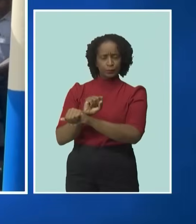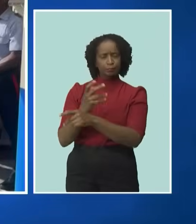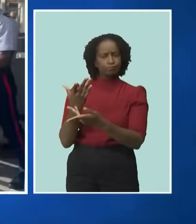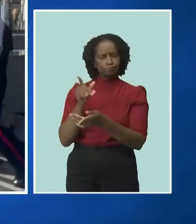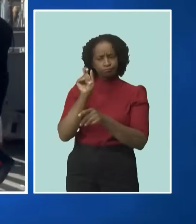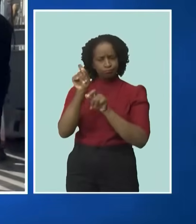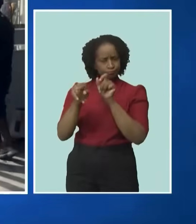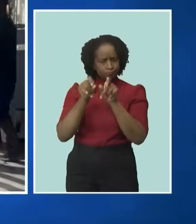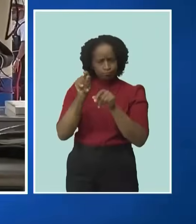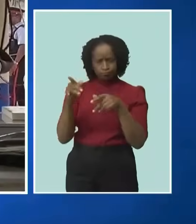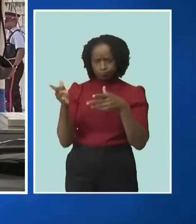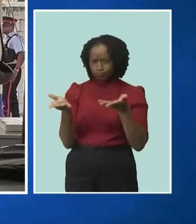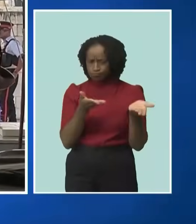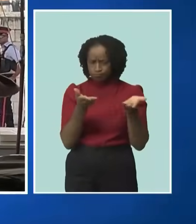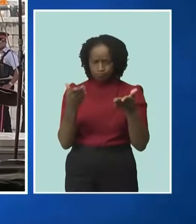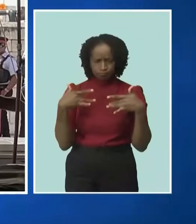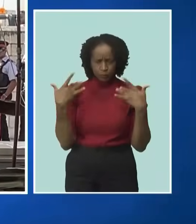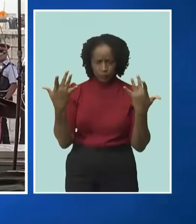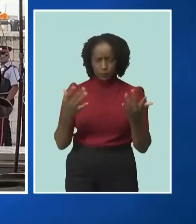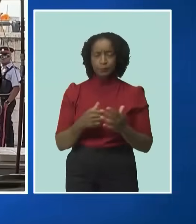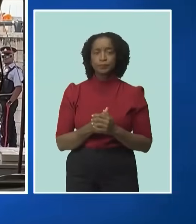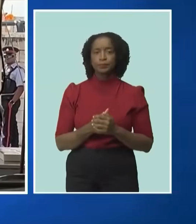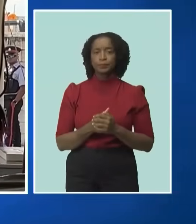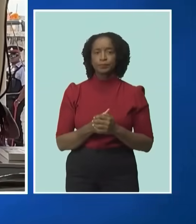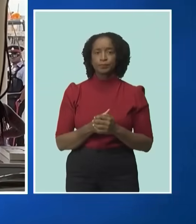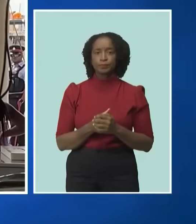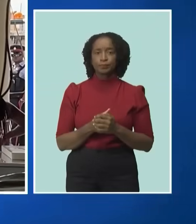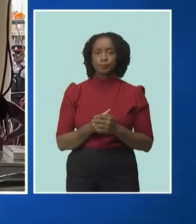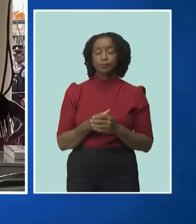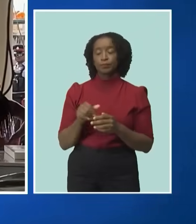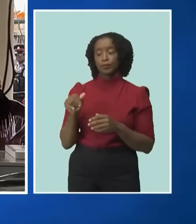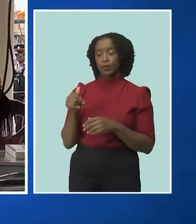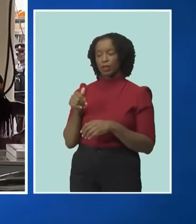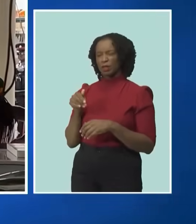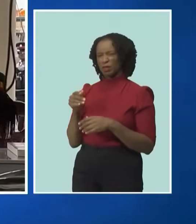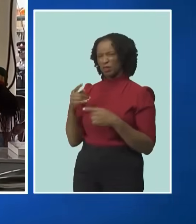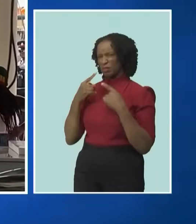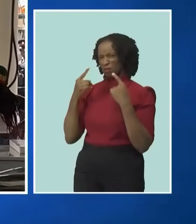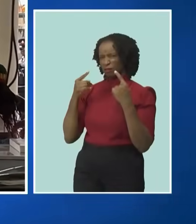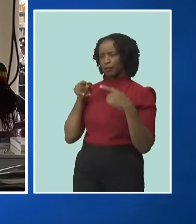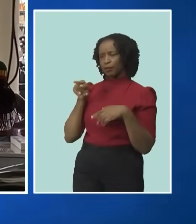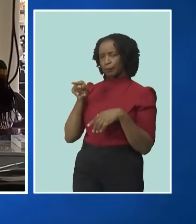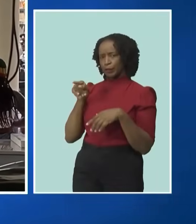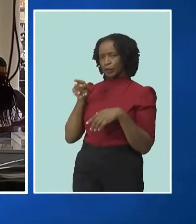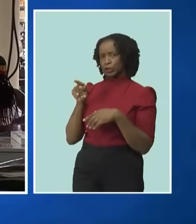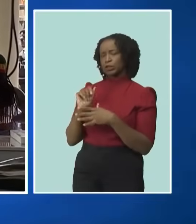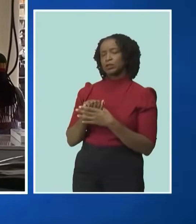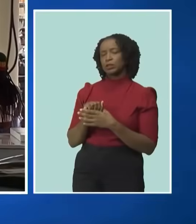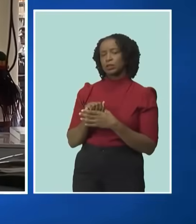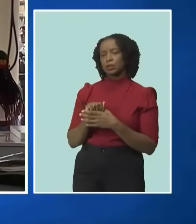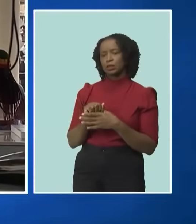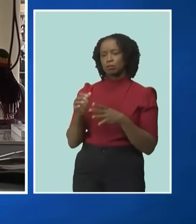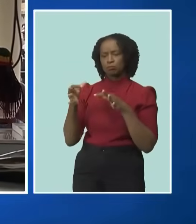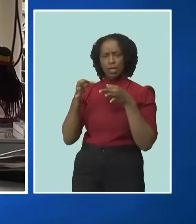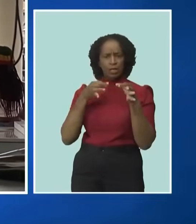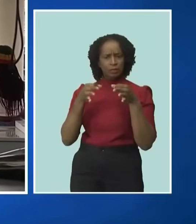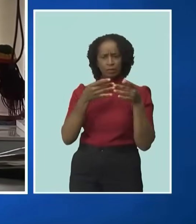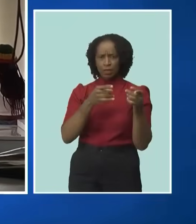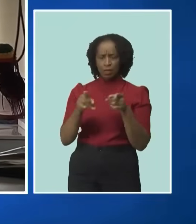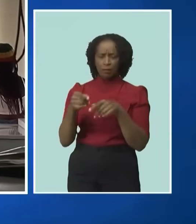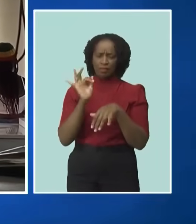with investigations into the matter. Well-known fish vendor Sharon Bellamy Thompson described the stabbing incident